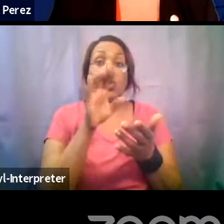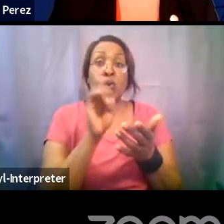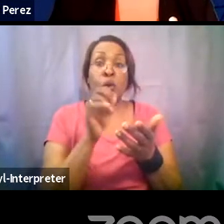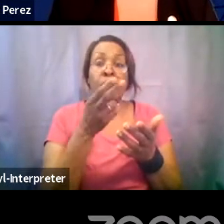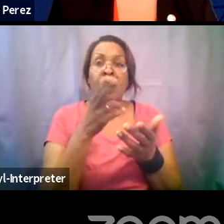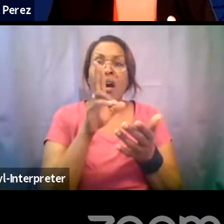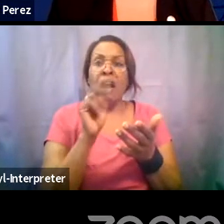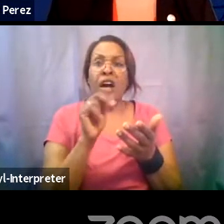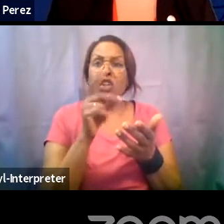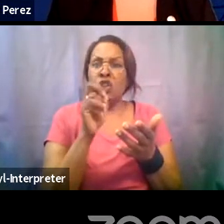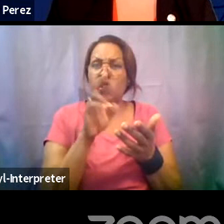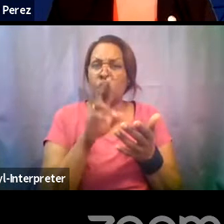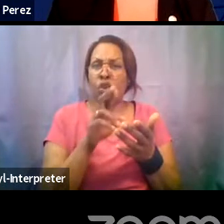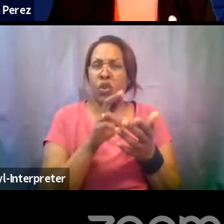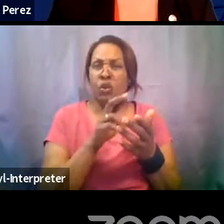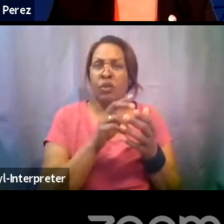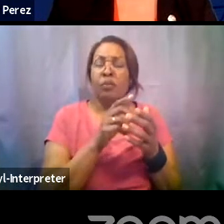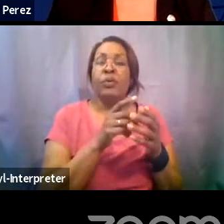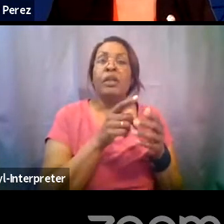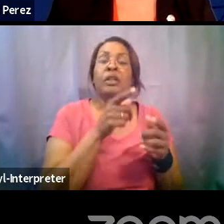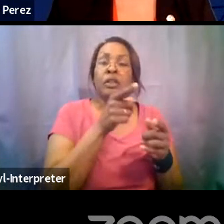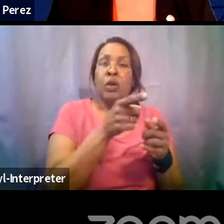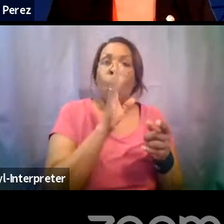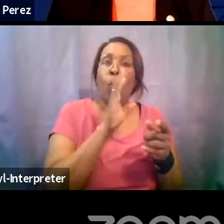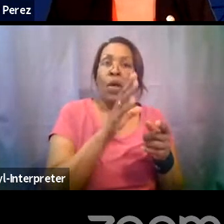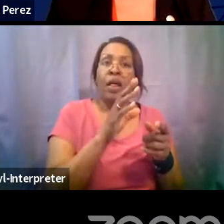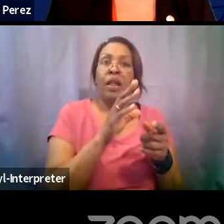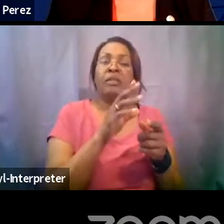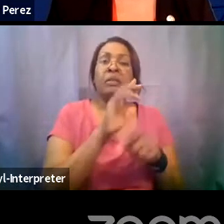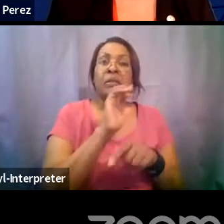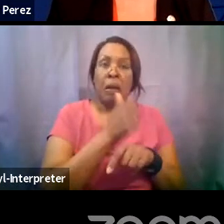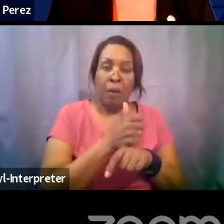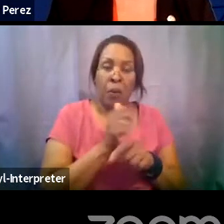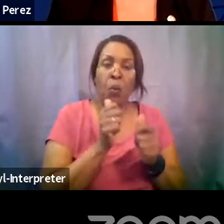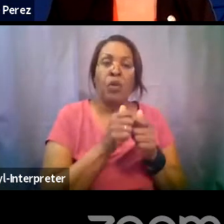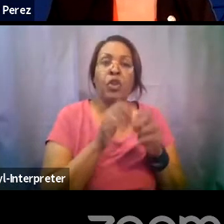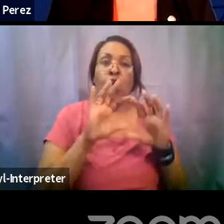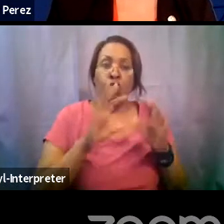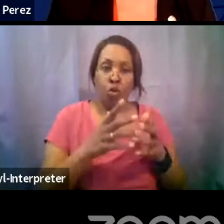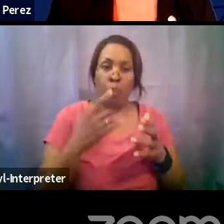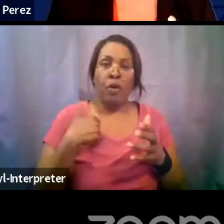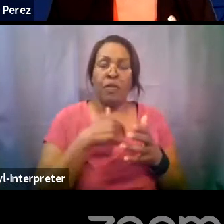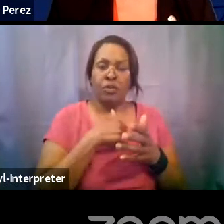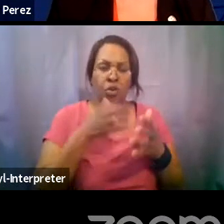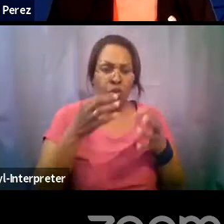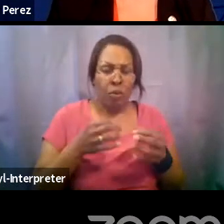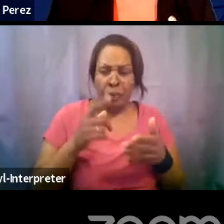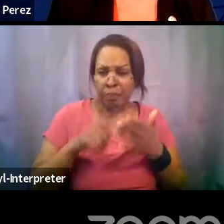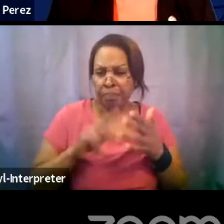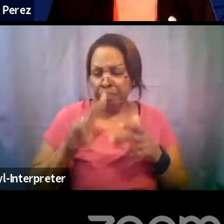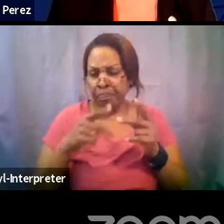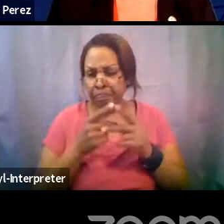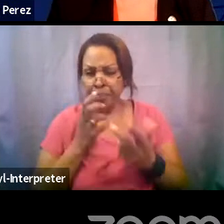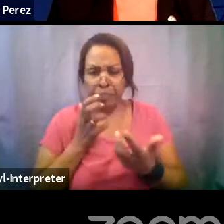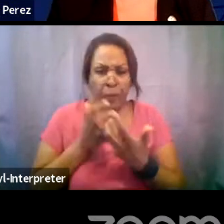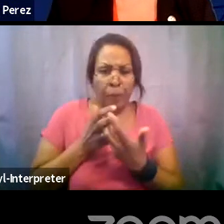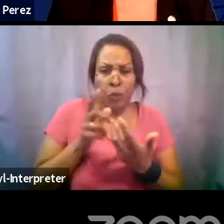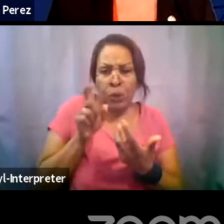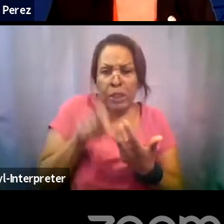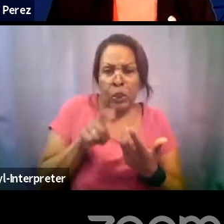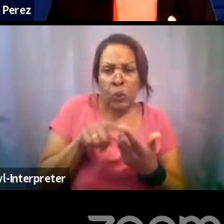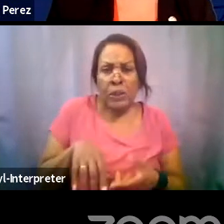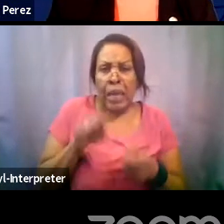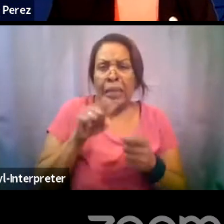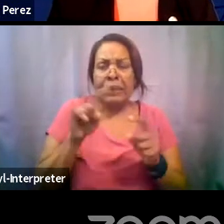initially, who will set it up with a group of us to determine what type of accommodation you need to take the